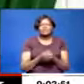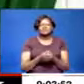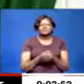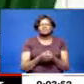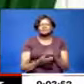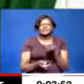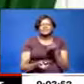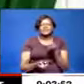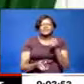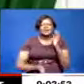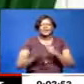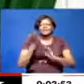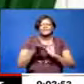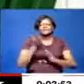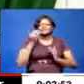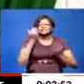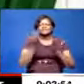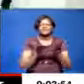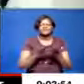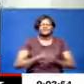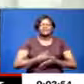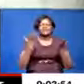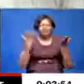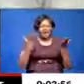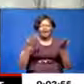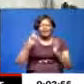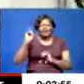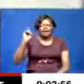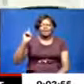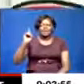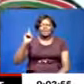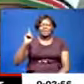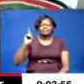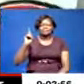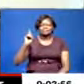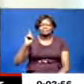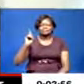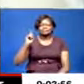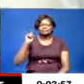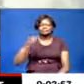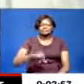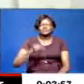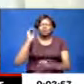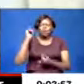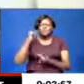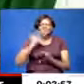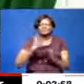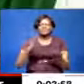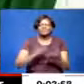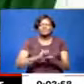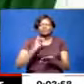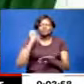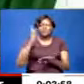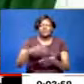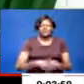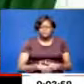emergency services across the city of Nairobi. And this, I hope, is something that will be